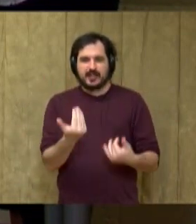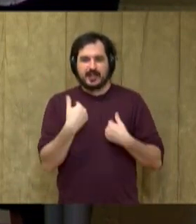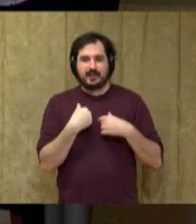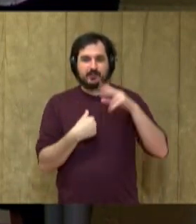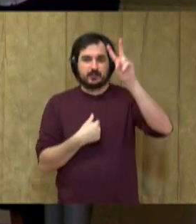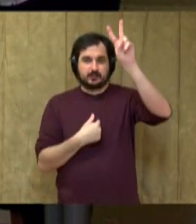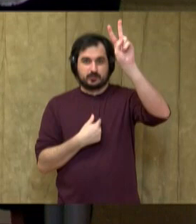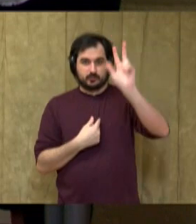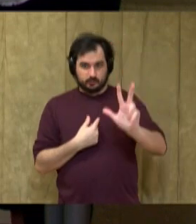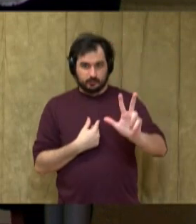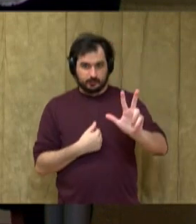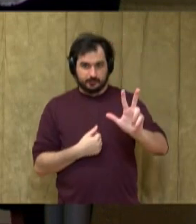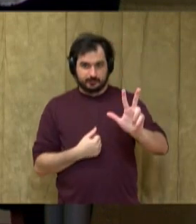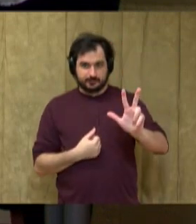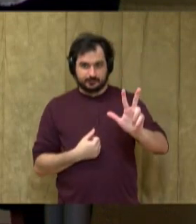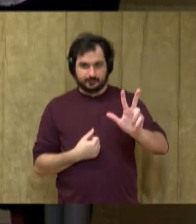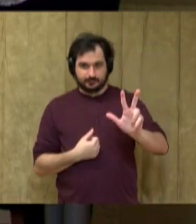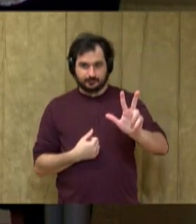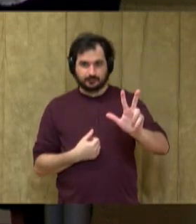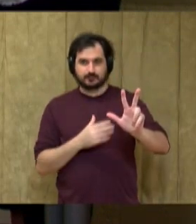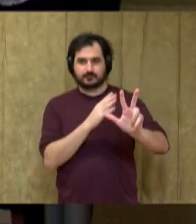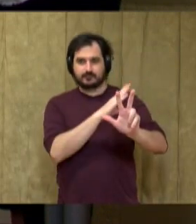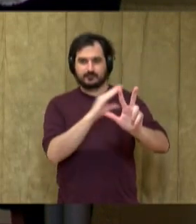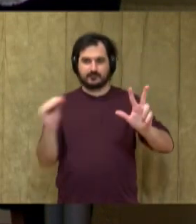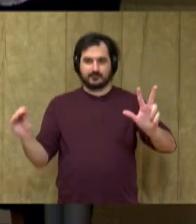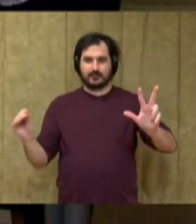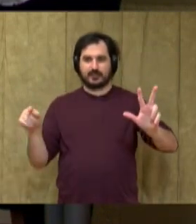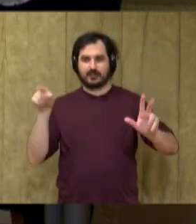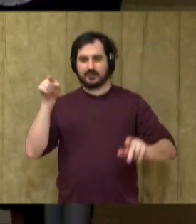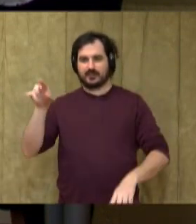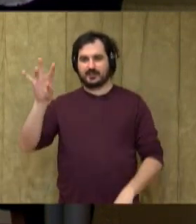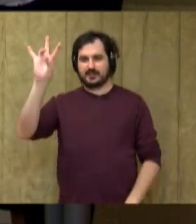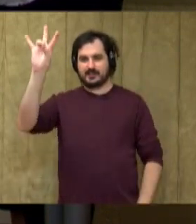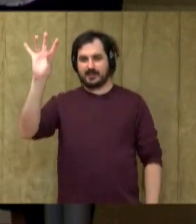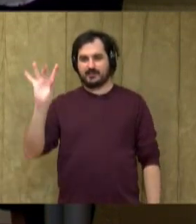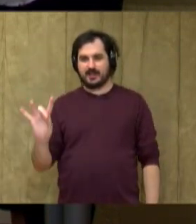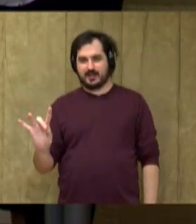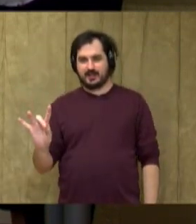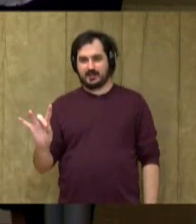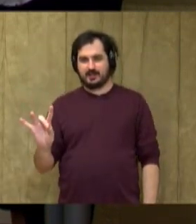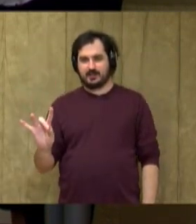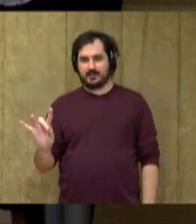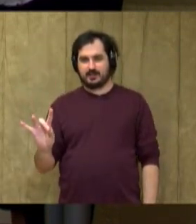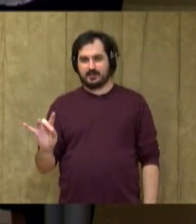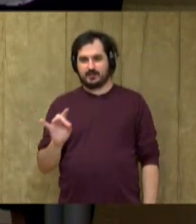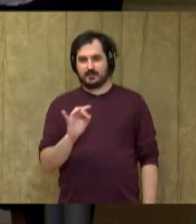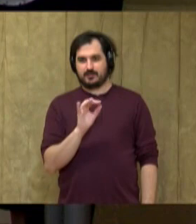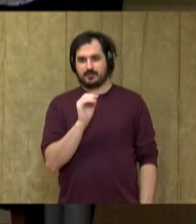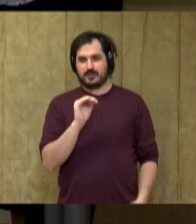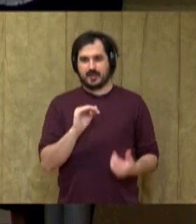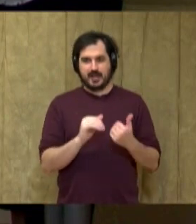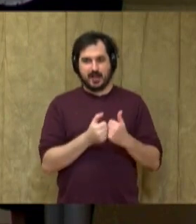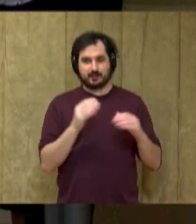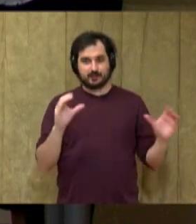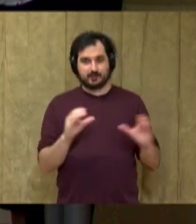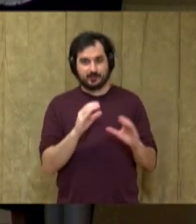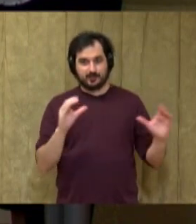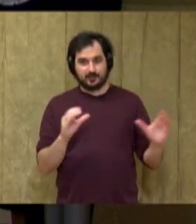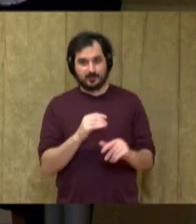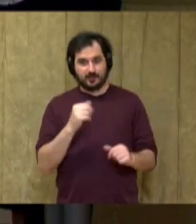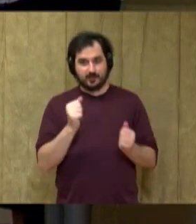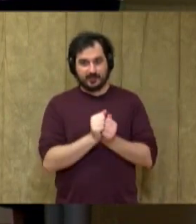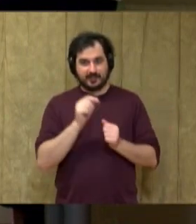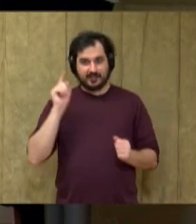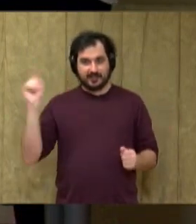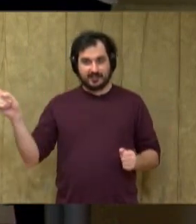2/3 and 7/8. All right, so how'd you do with the brain teaser? Do okay? All right, we're